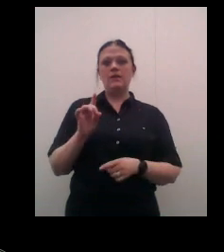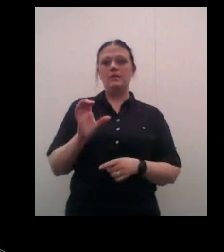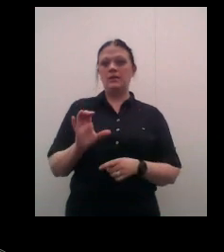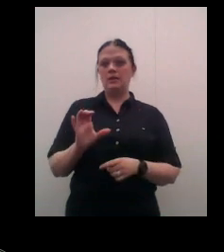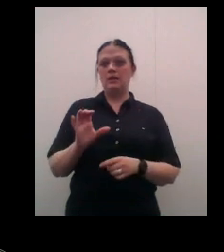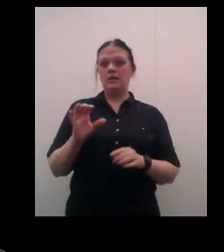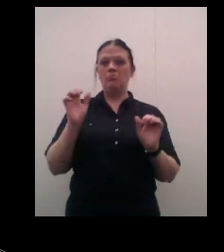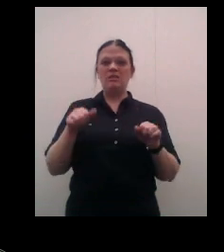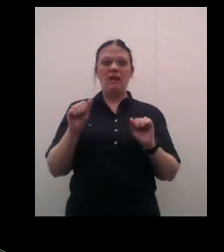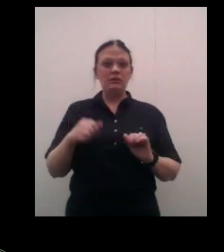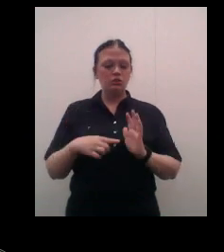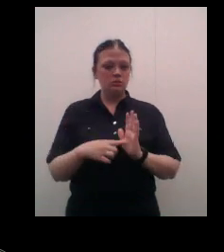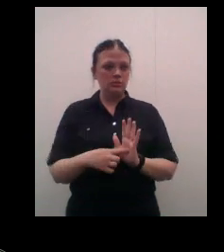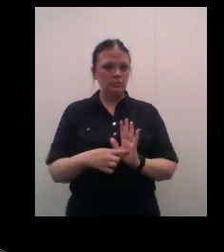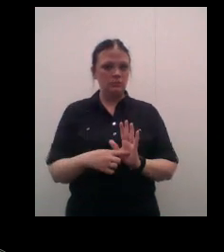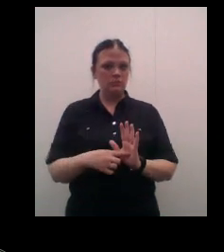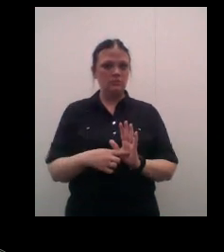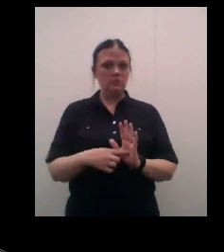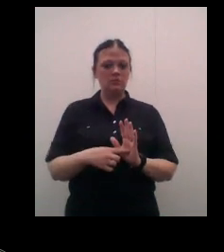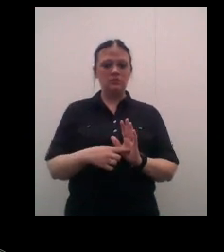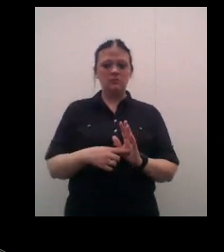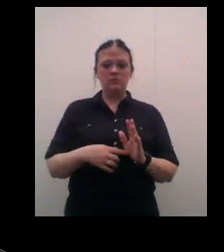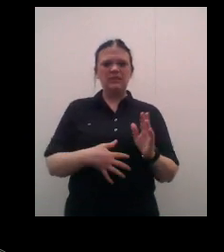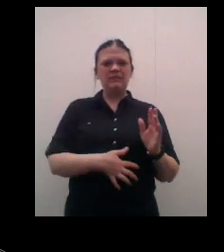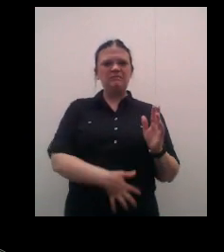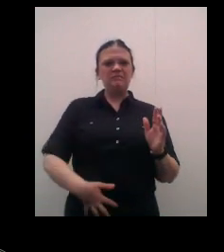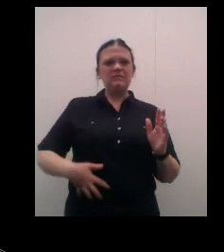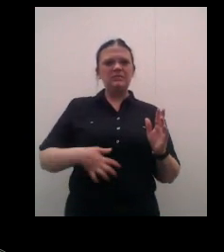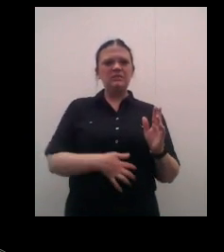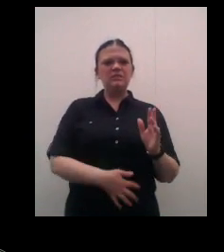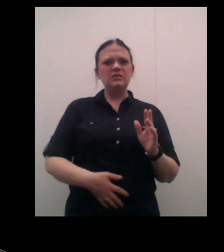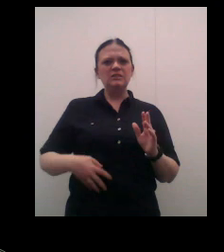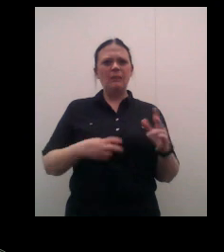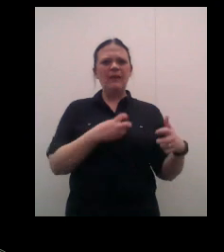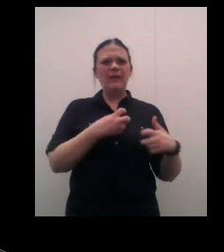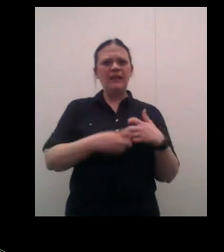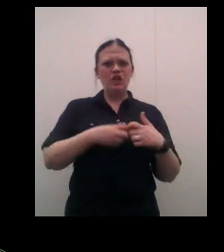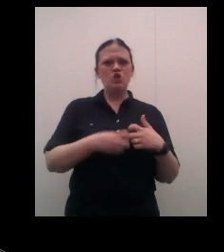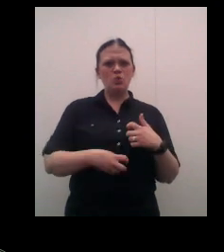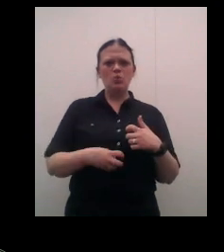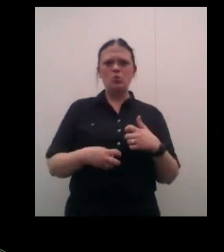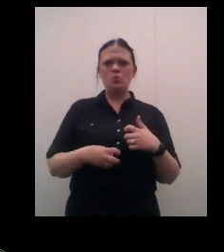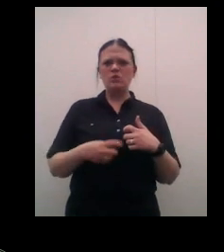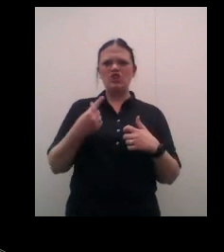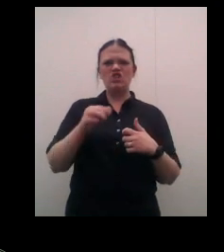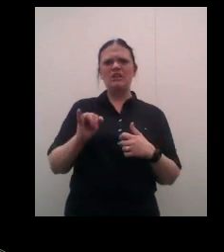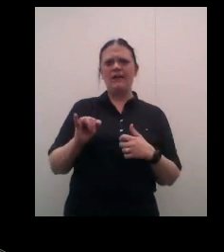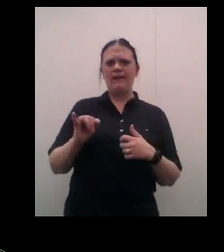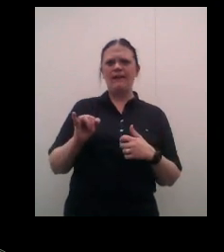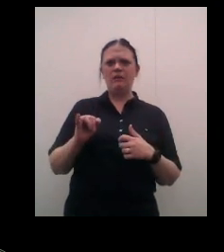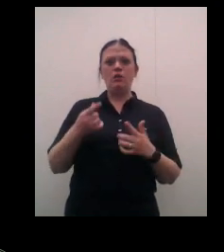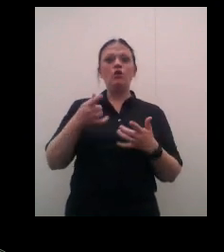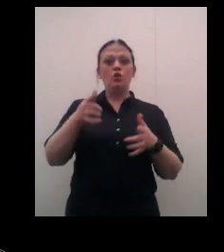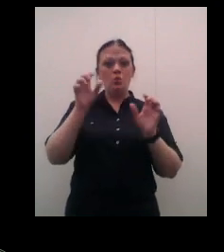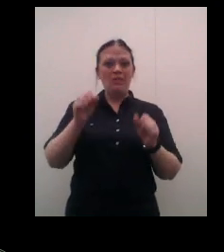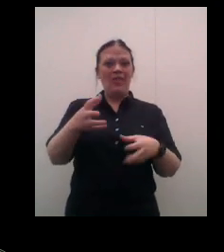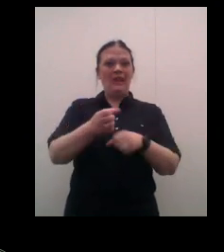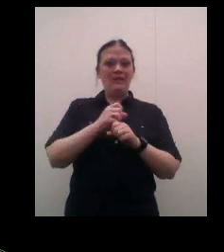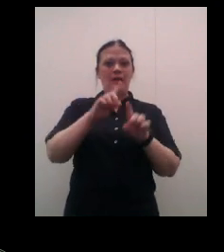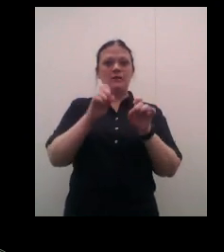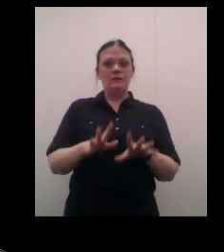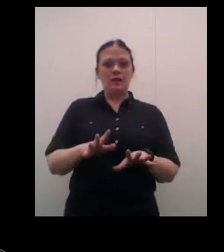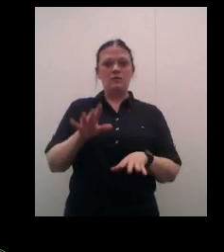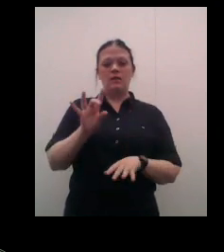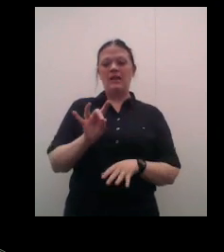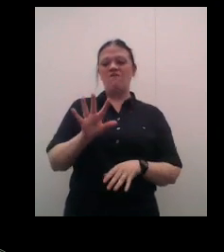as potential symptoms, gastrointestinal issues in conjunction with some of the other things. You can get tested. Call us at the Public Health Lab